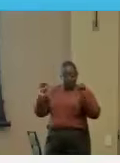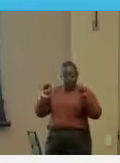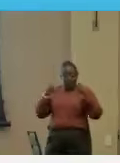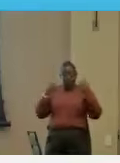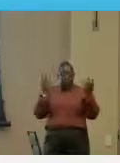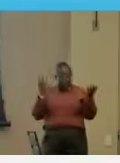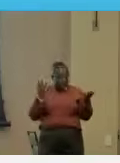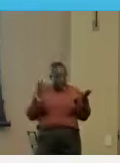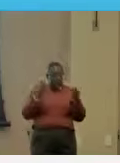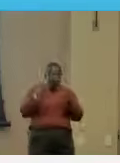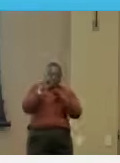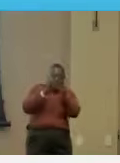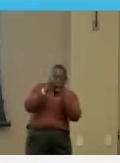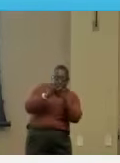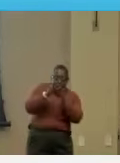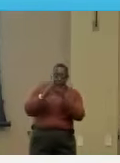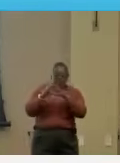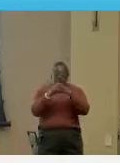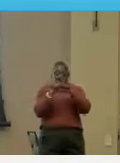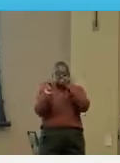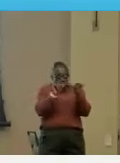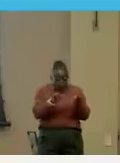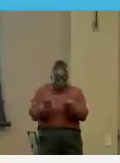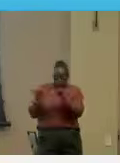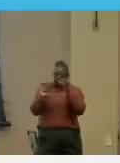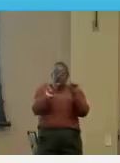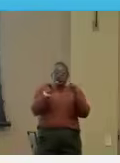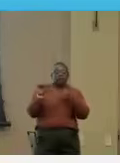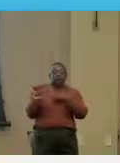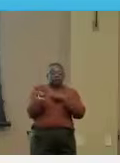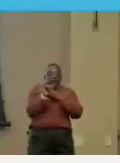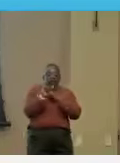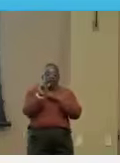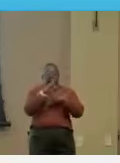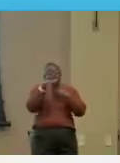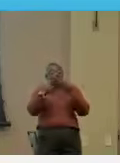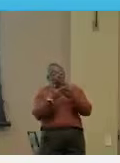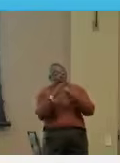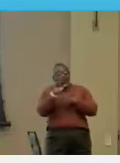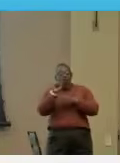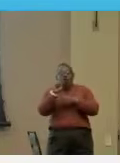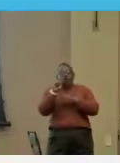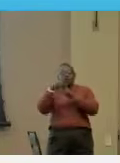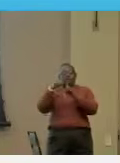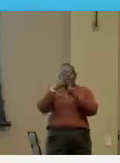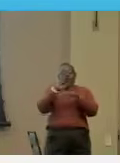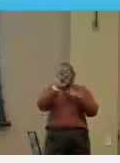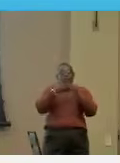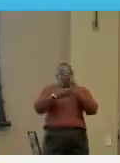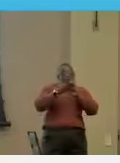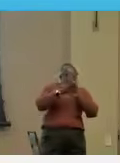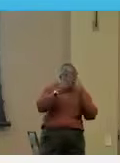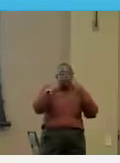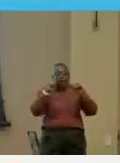to impress on you that our cells are uniform. They're all CAR T-cells. They're all functional and viable,